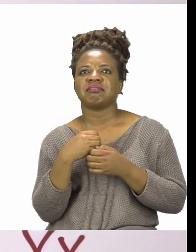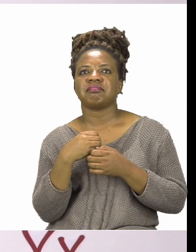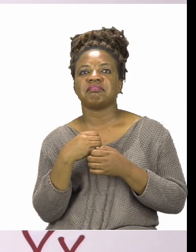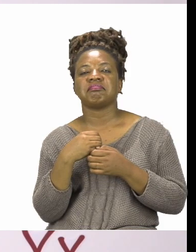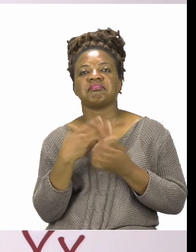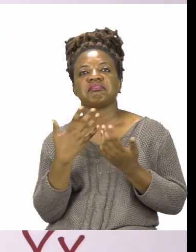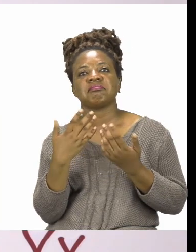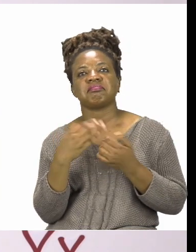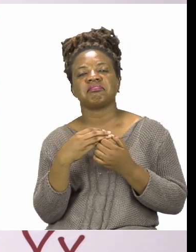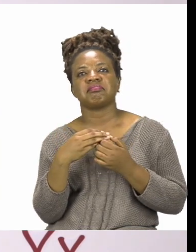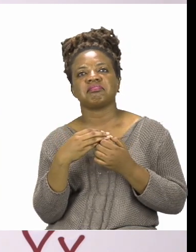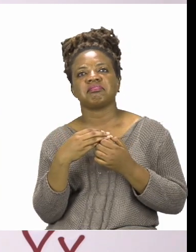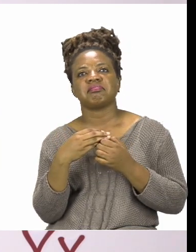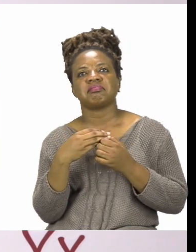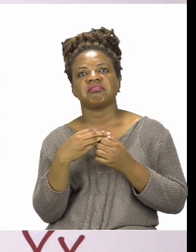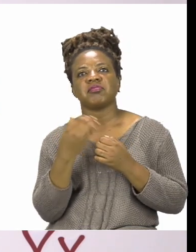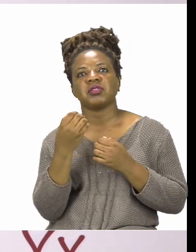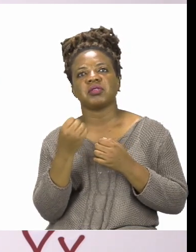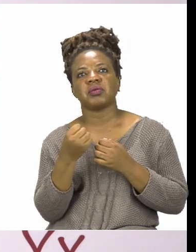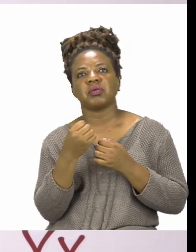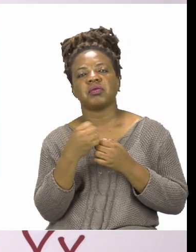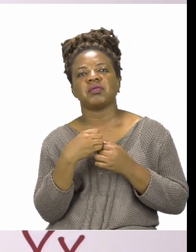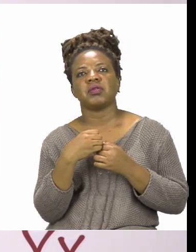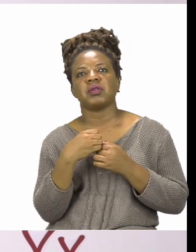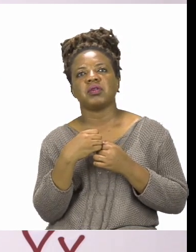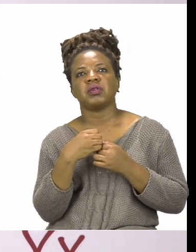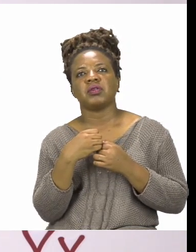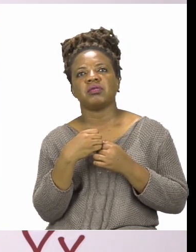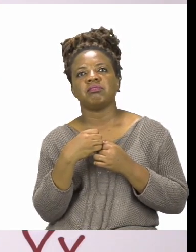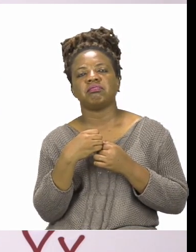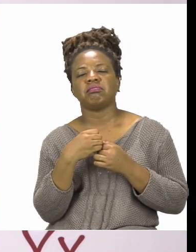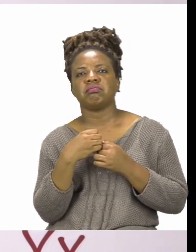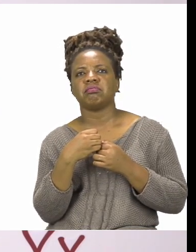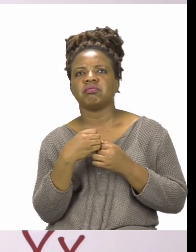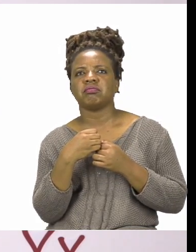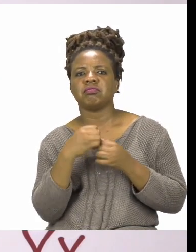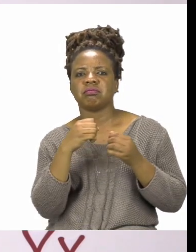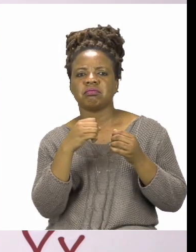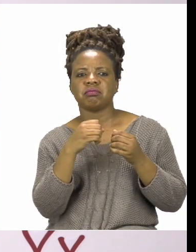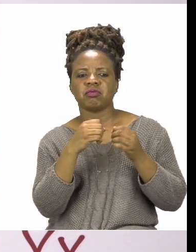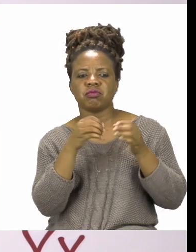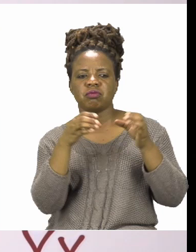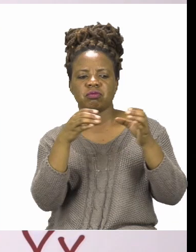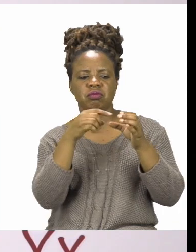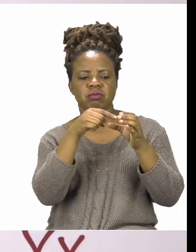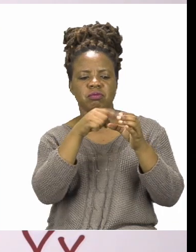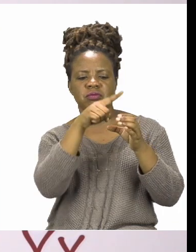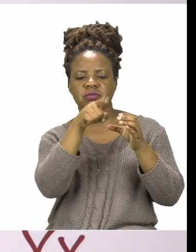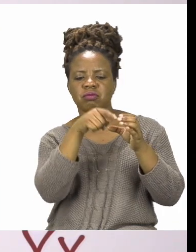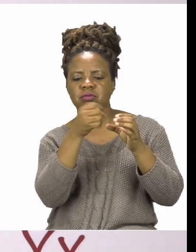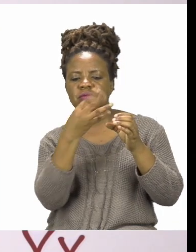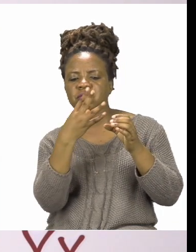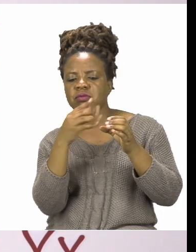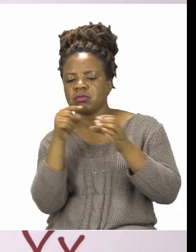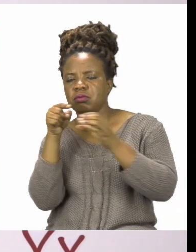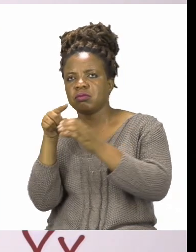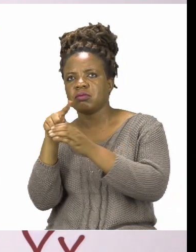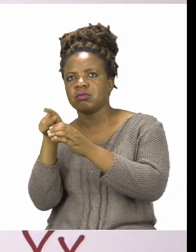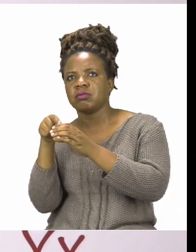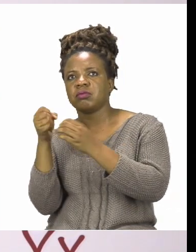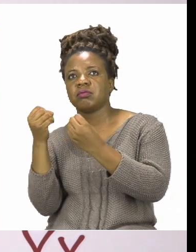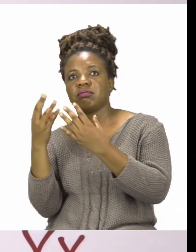we have 6 things, and they have been shared equally in the 2